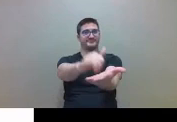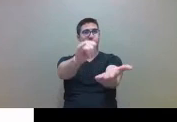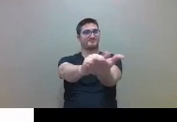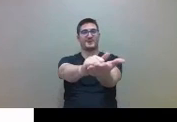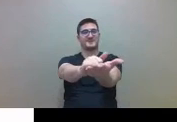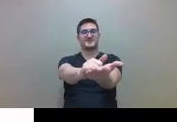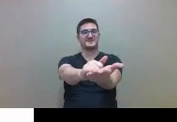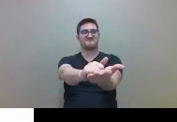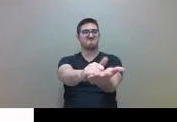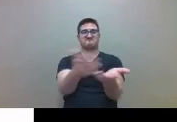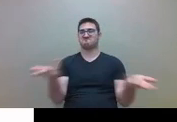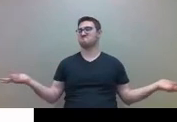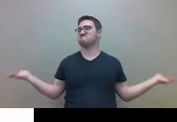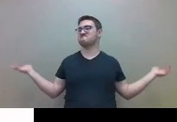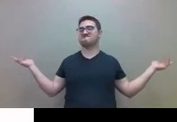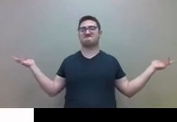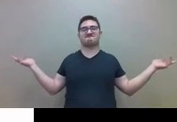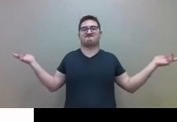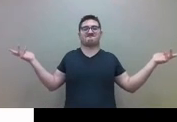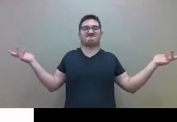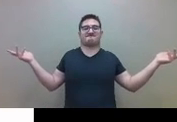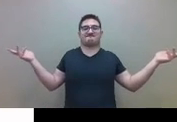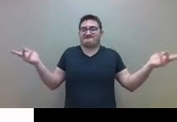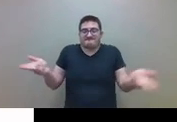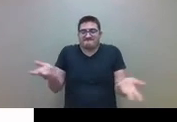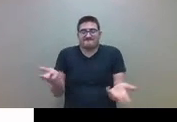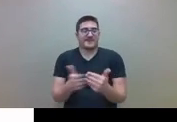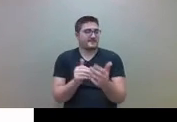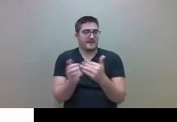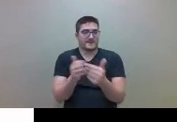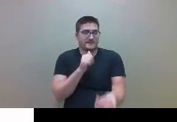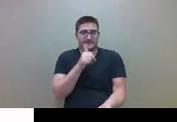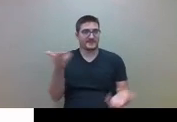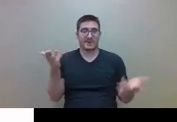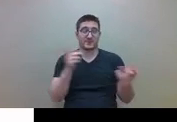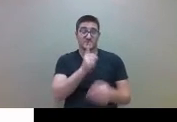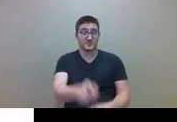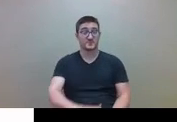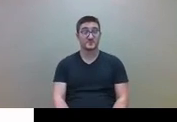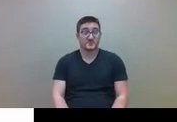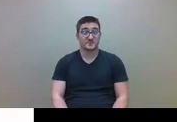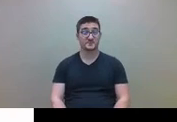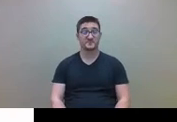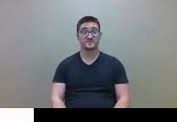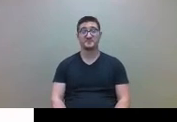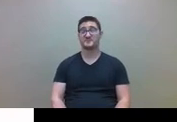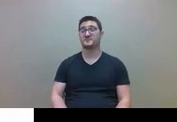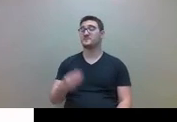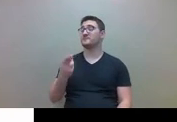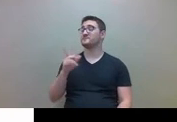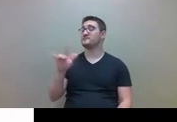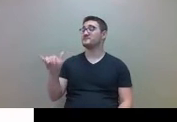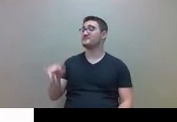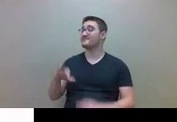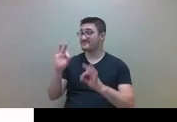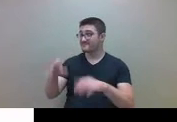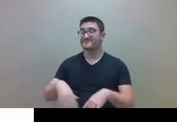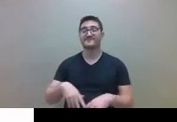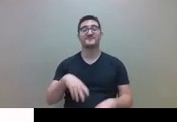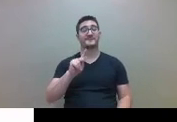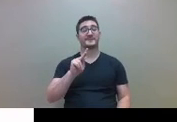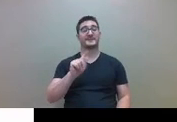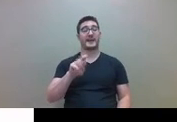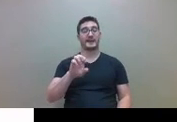matter what's happening on Instagram. There's no such thing. Yeah. Thanks. Thank you for that, Anna, and thank you so